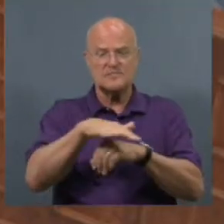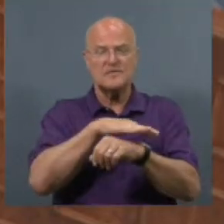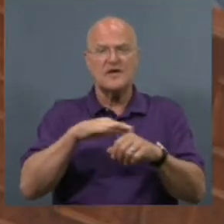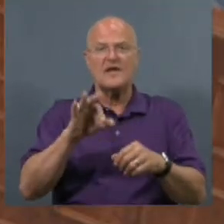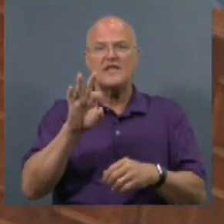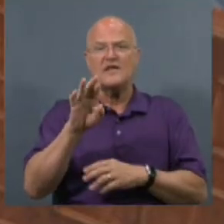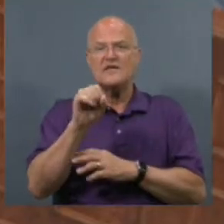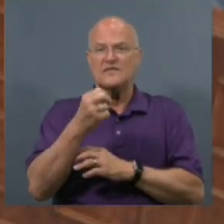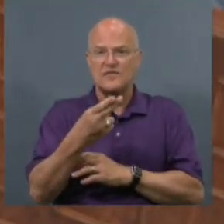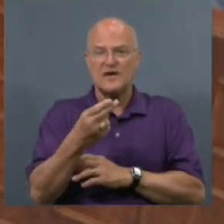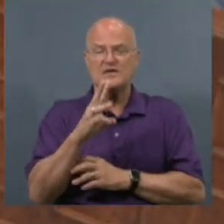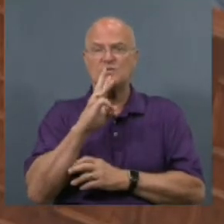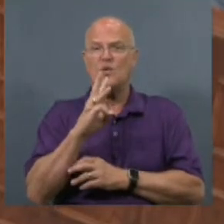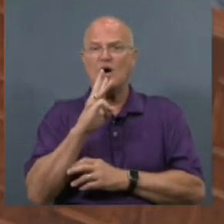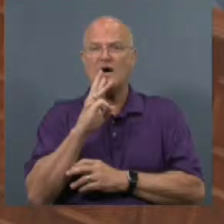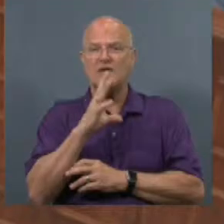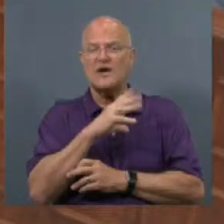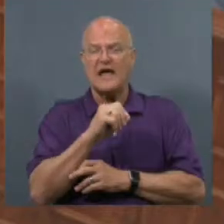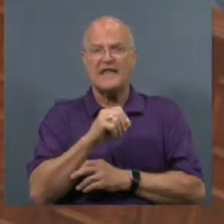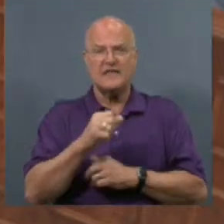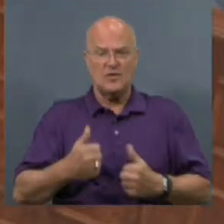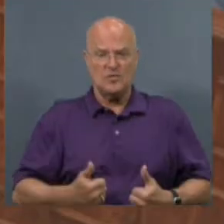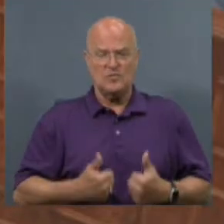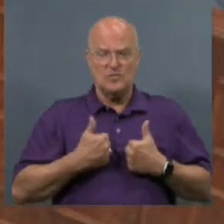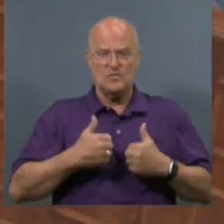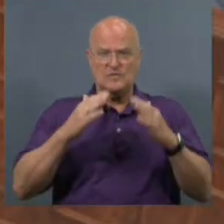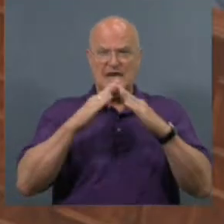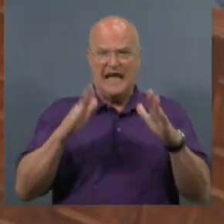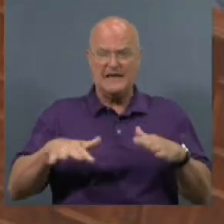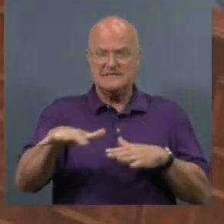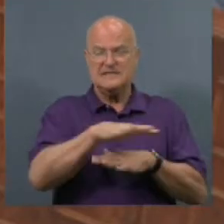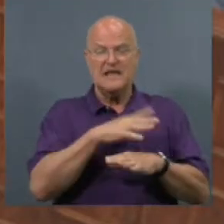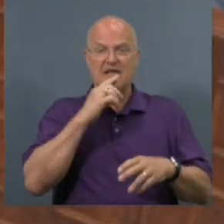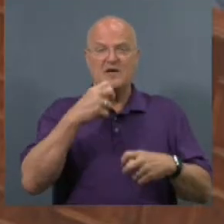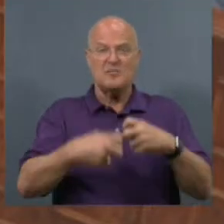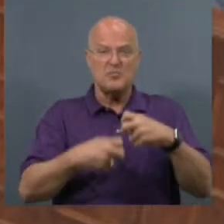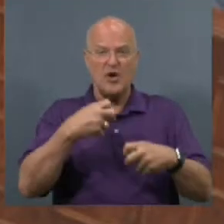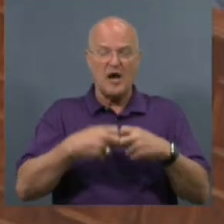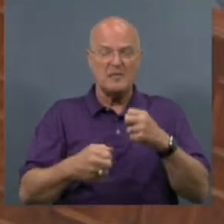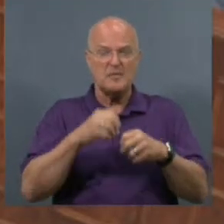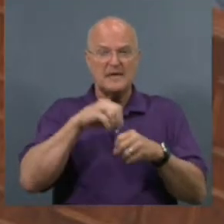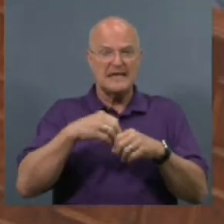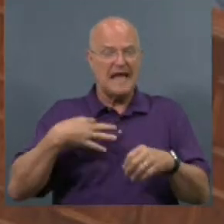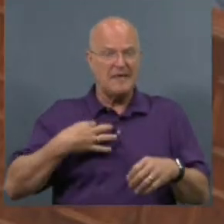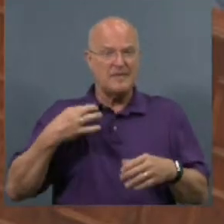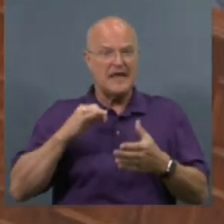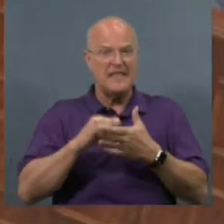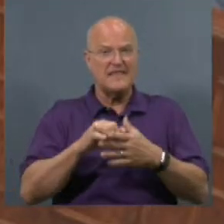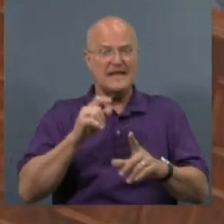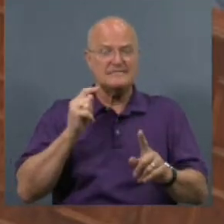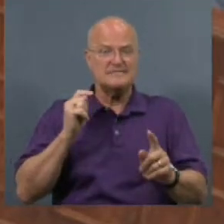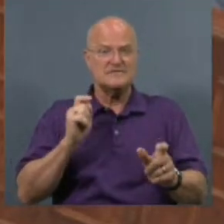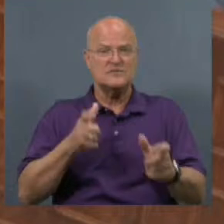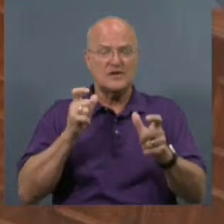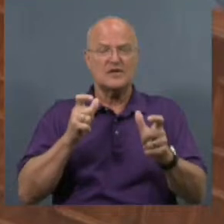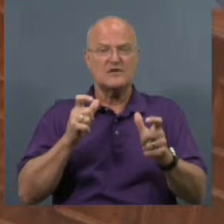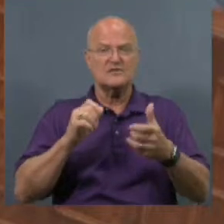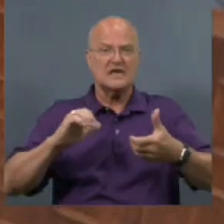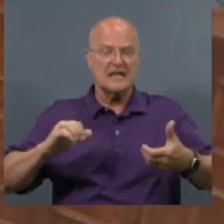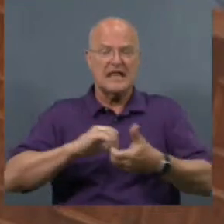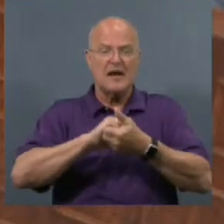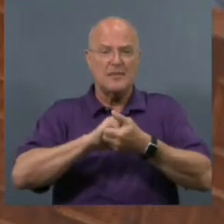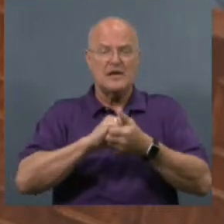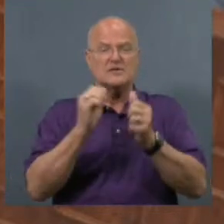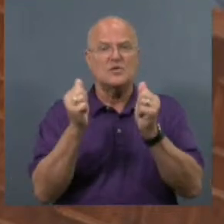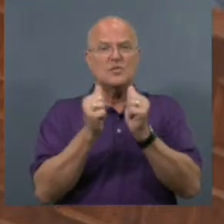fresh water in the residential area, is there an issue or element within applications that triggers collaboration